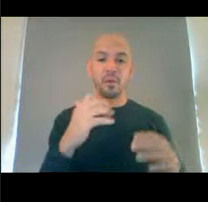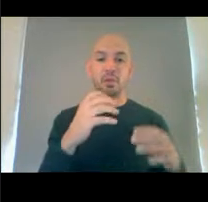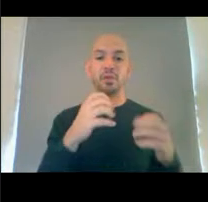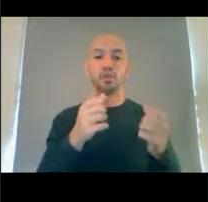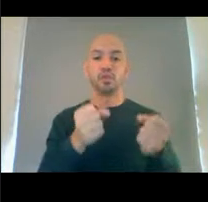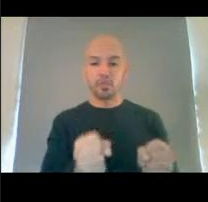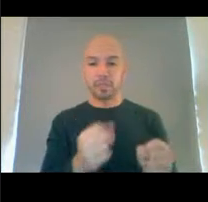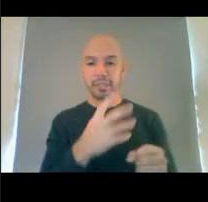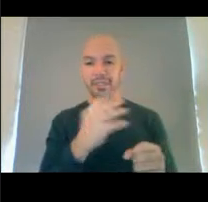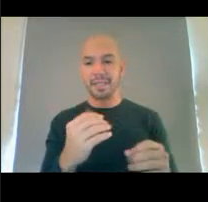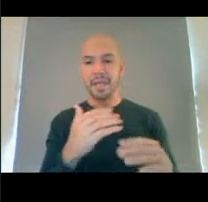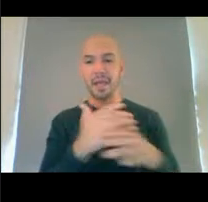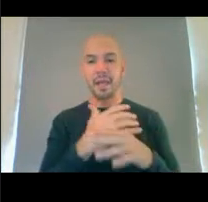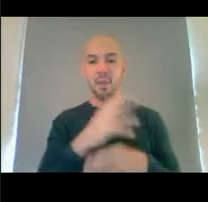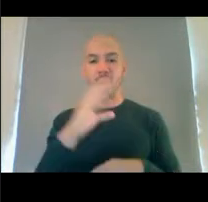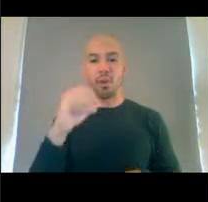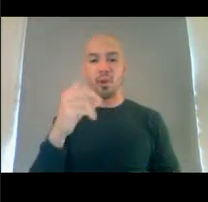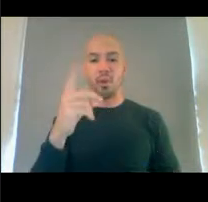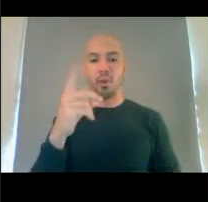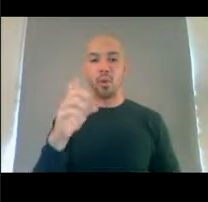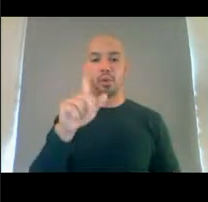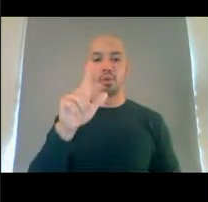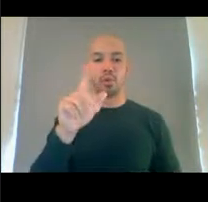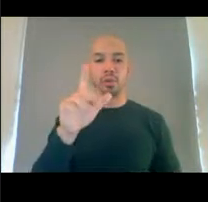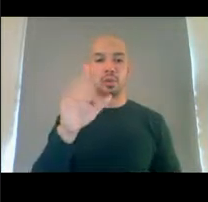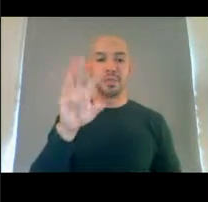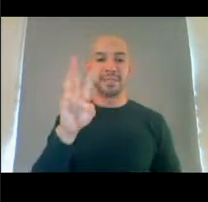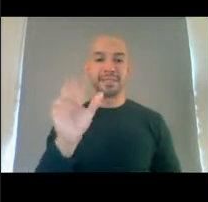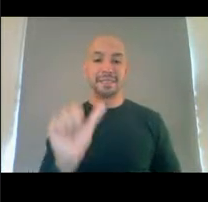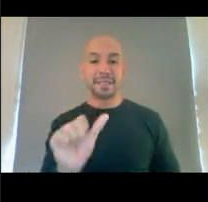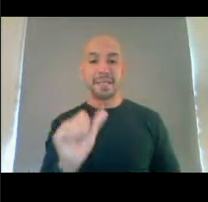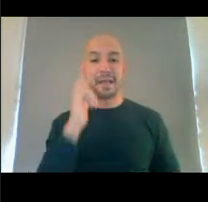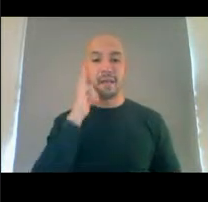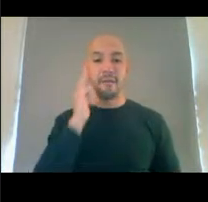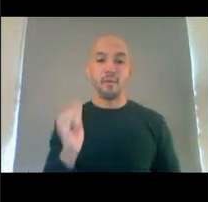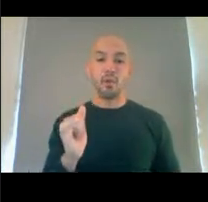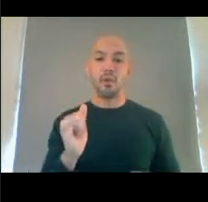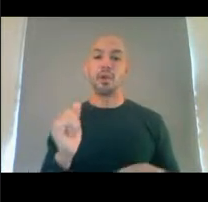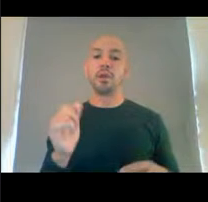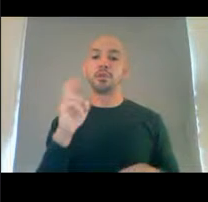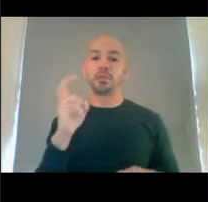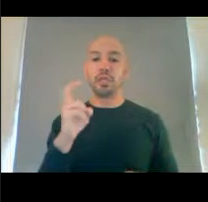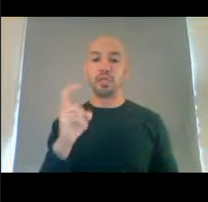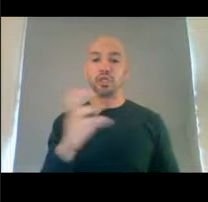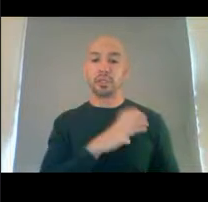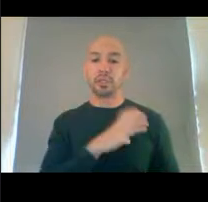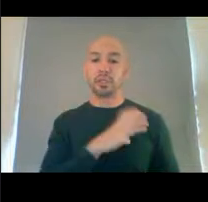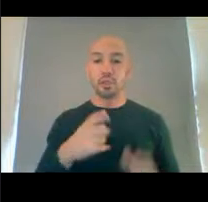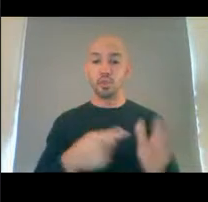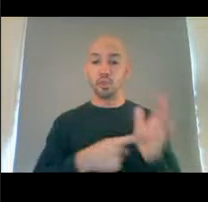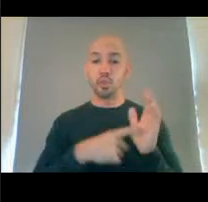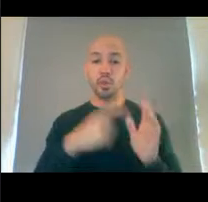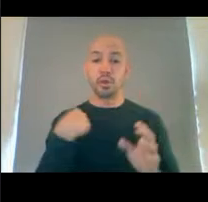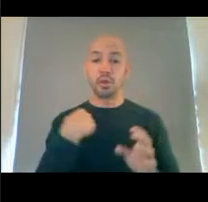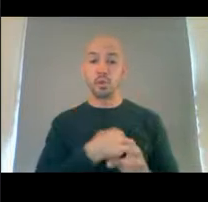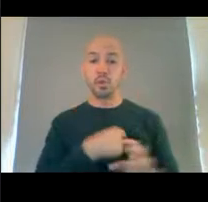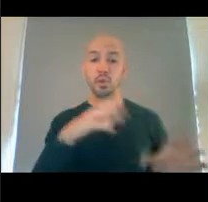required to conduct at least one public hearing in northern california and one in southern california so today will be our northern california